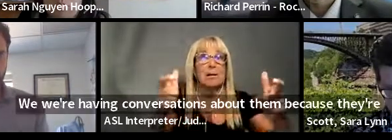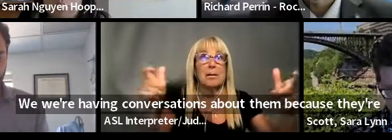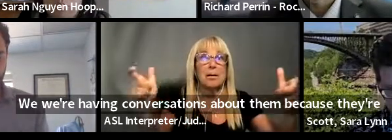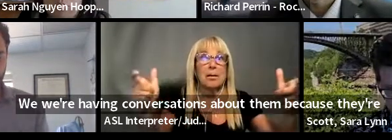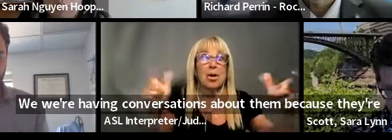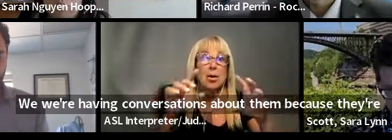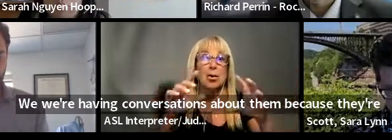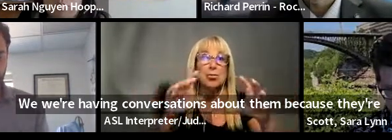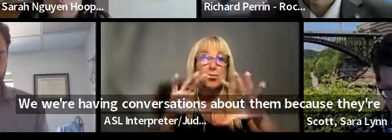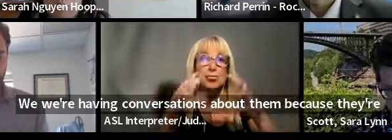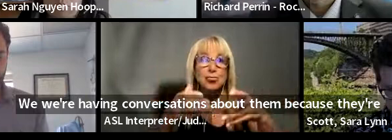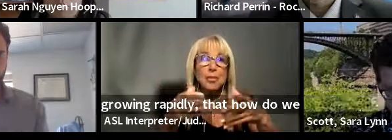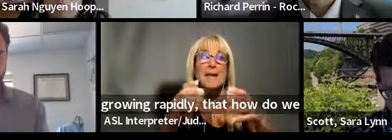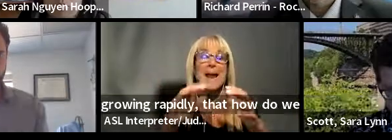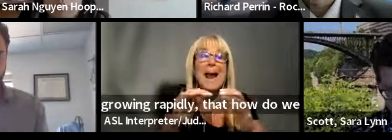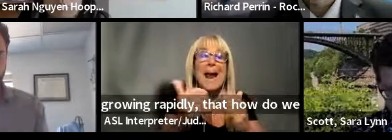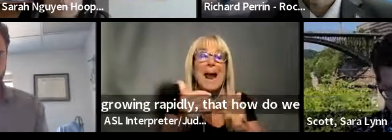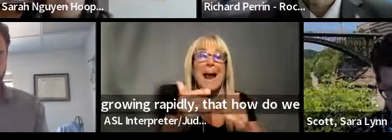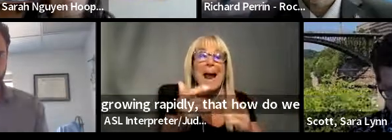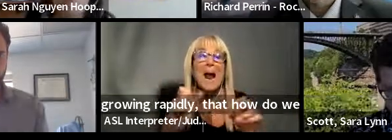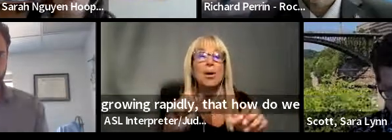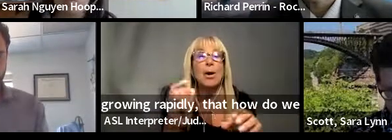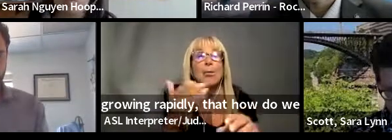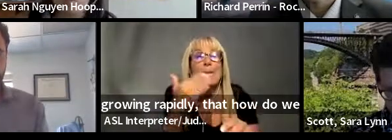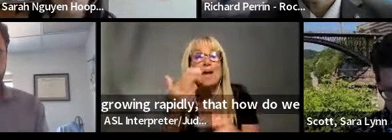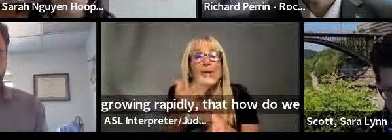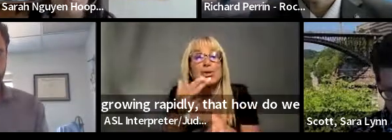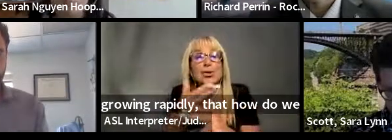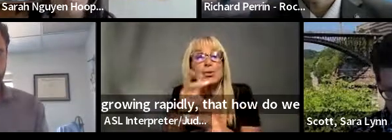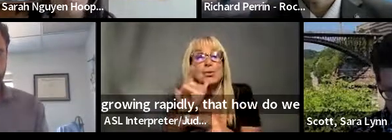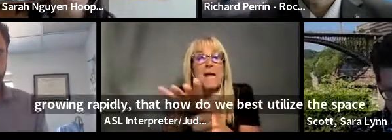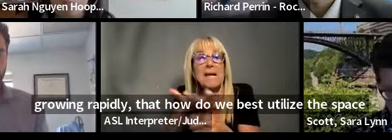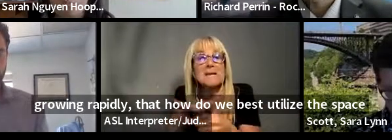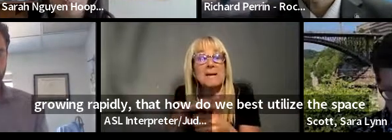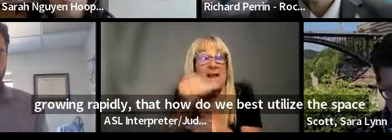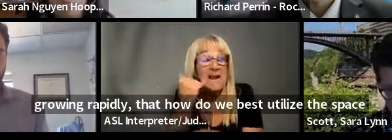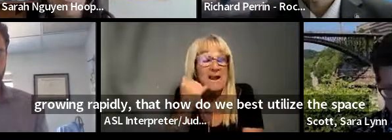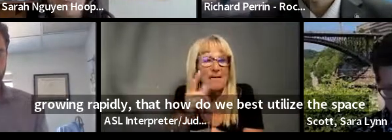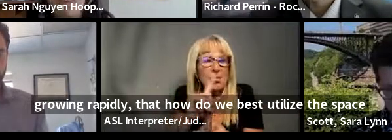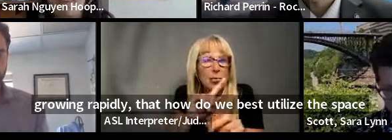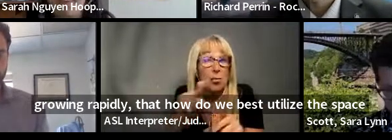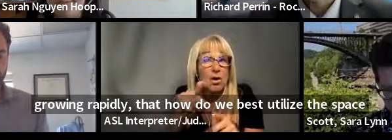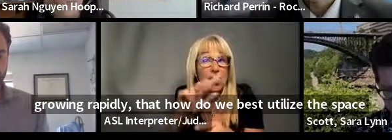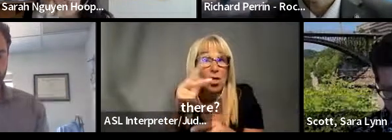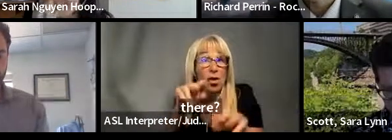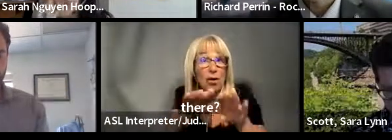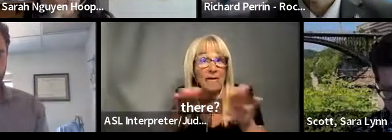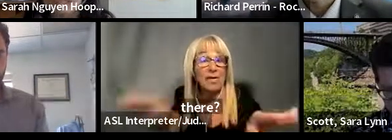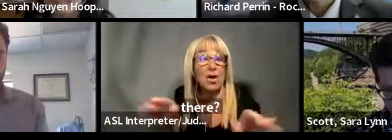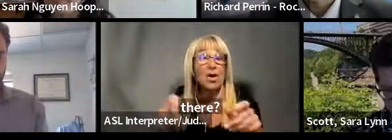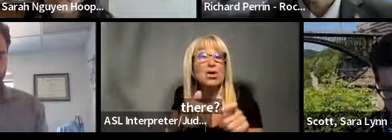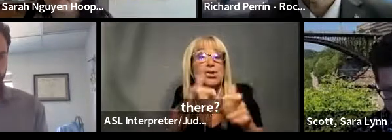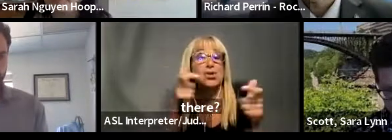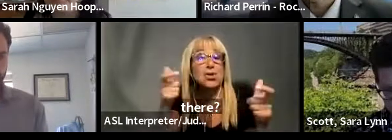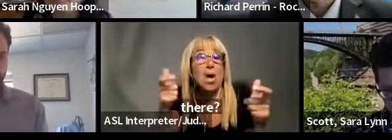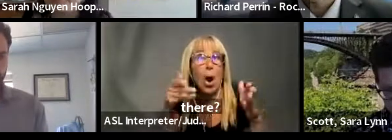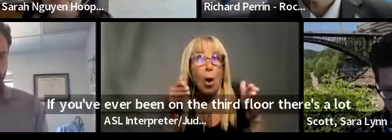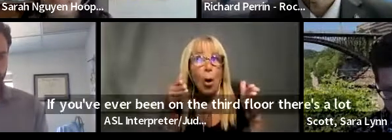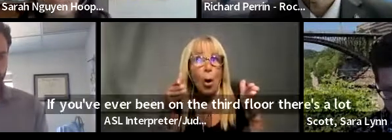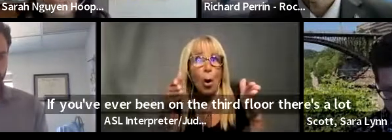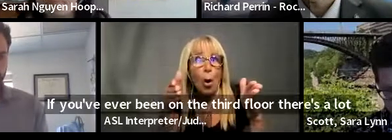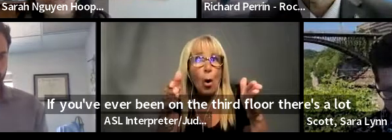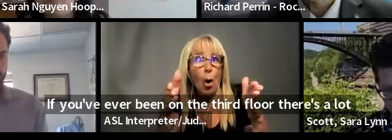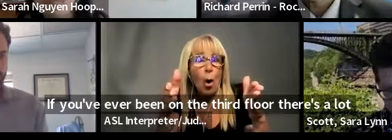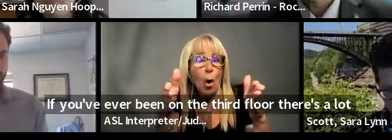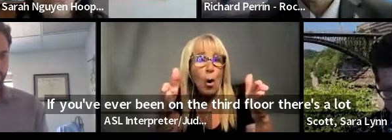that how do we best utilize the space there? If you've ever been on the 3rd floor, there's a large hallway space, and